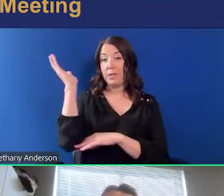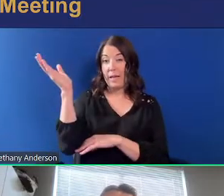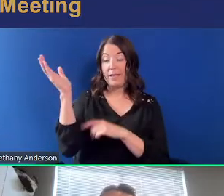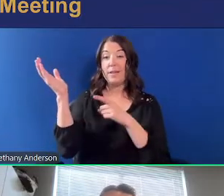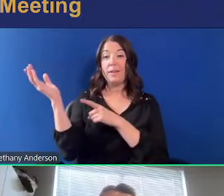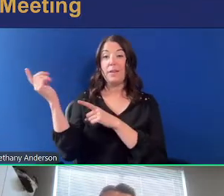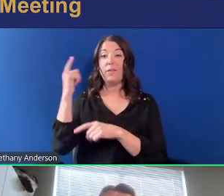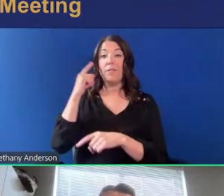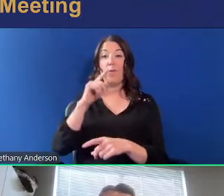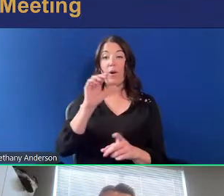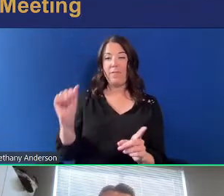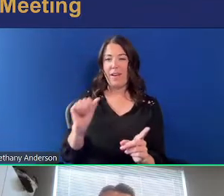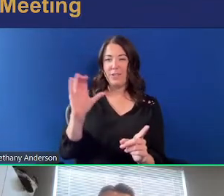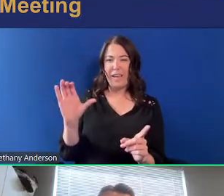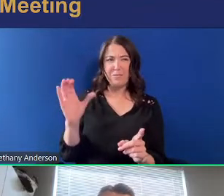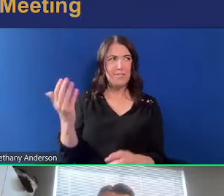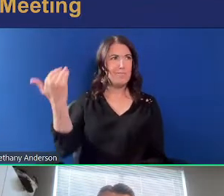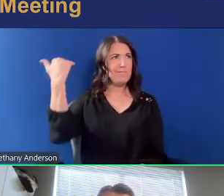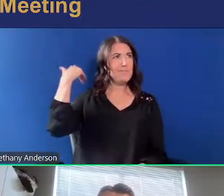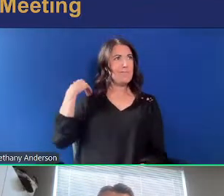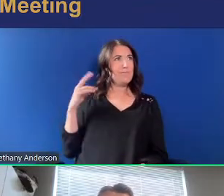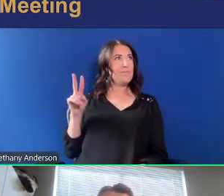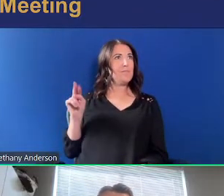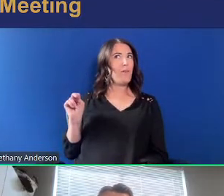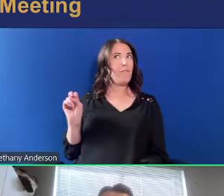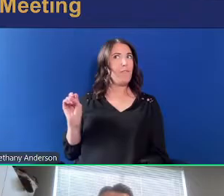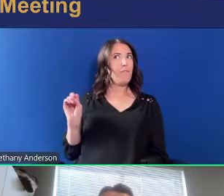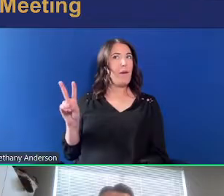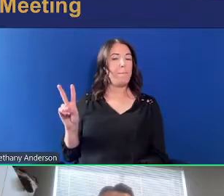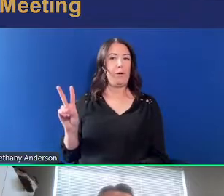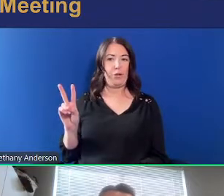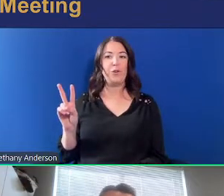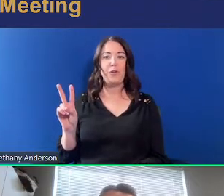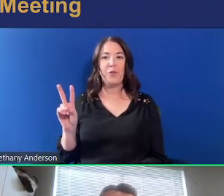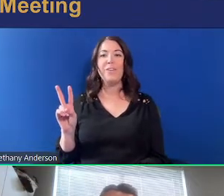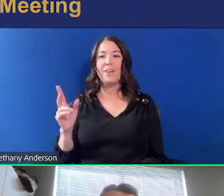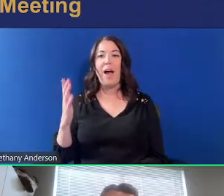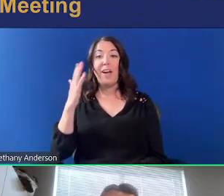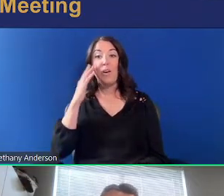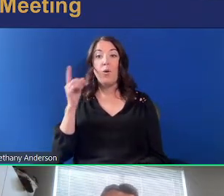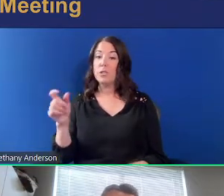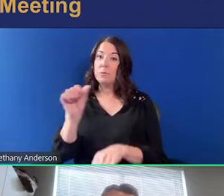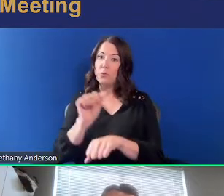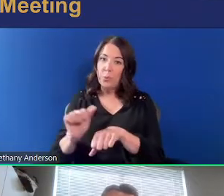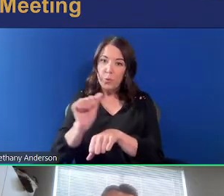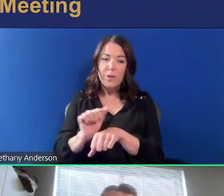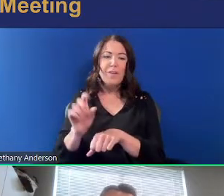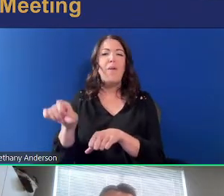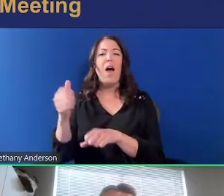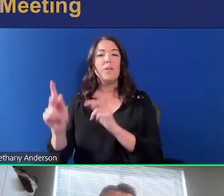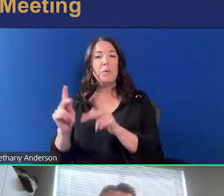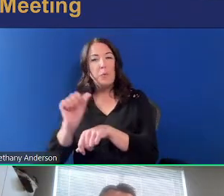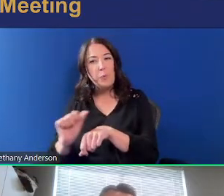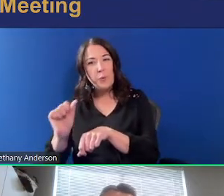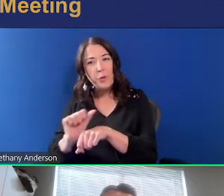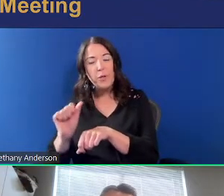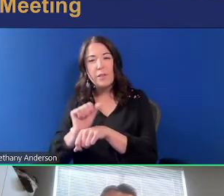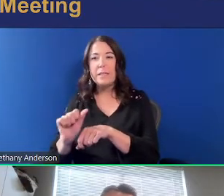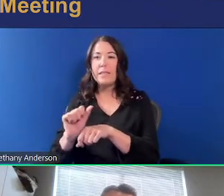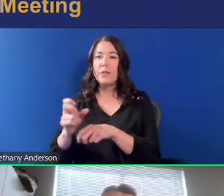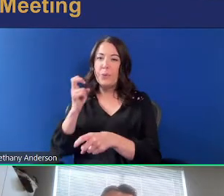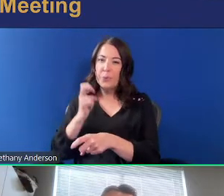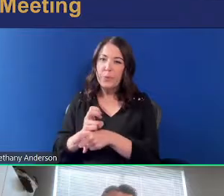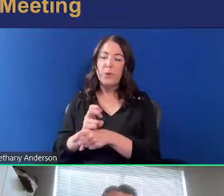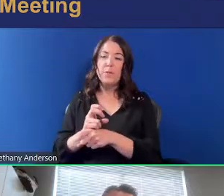council, and maybe as far back as November. I know she and others have been working diligently and